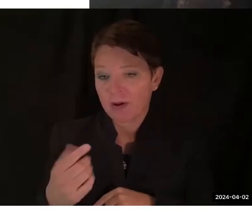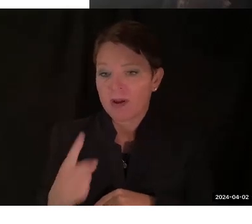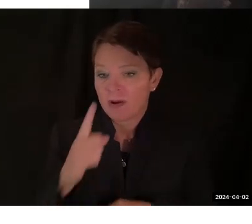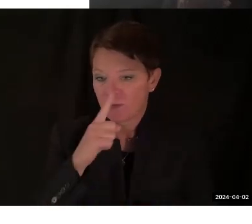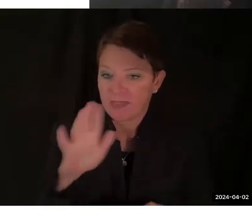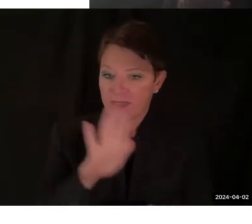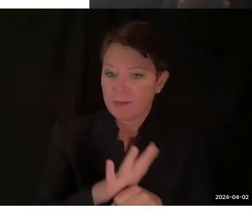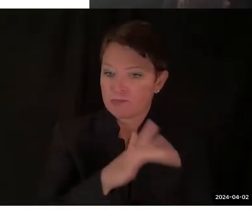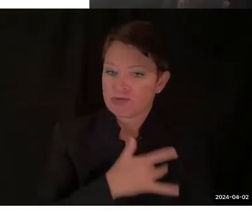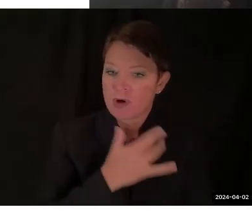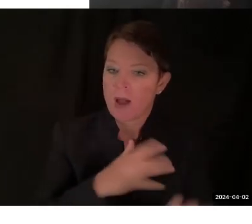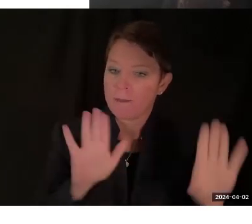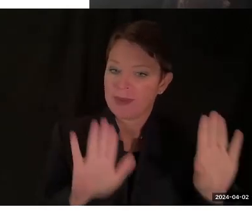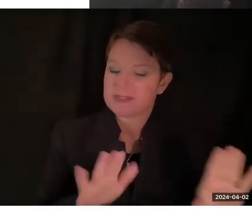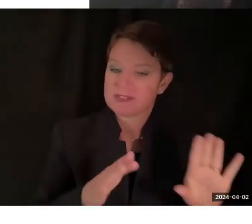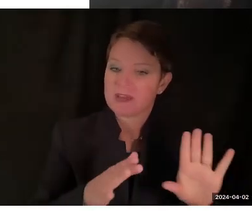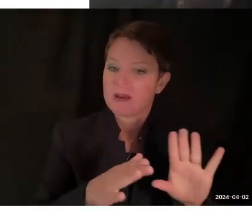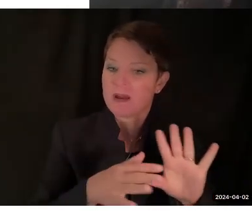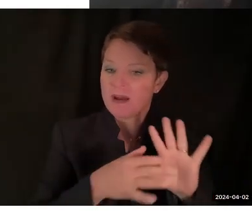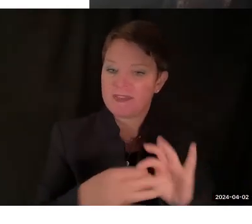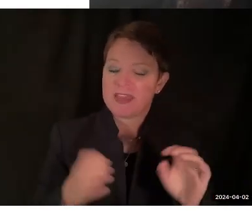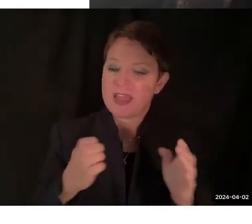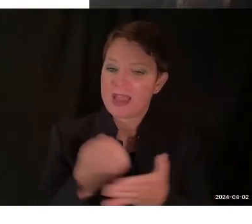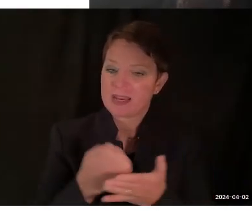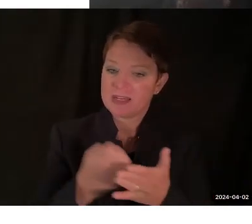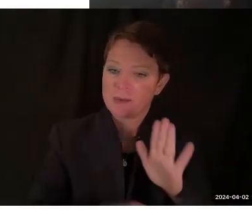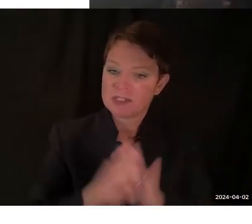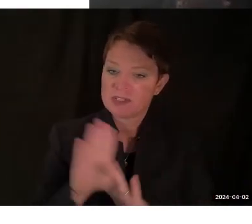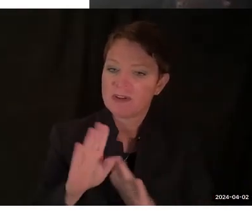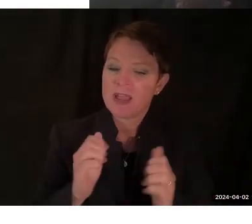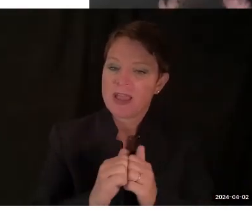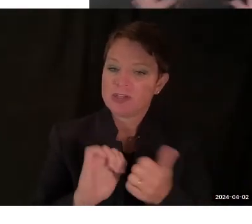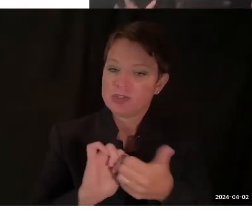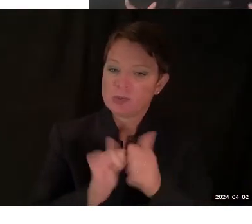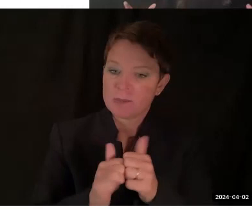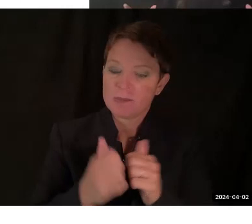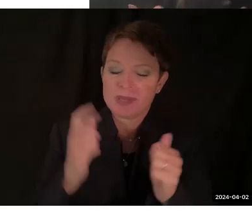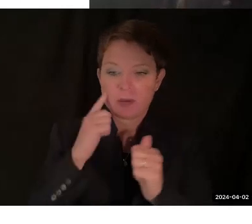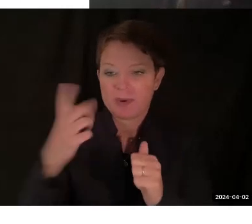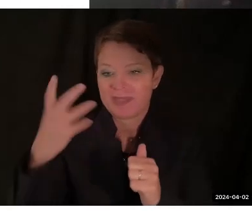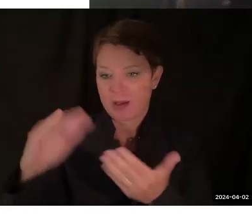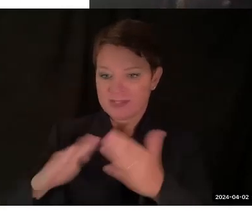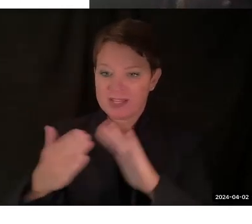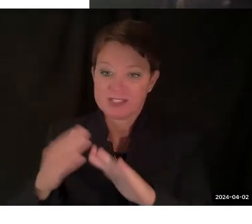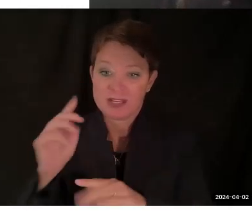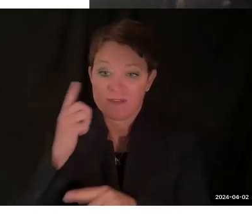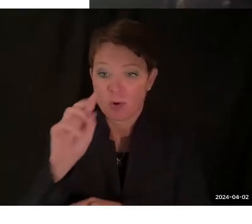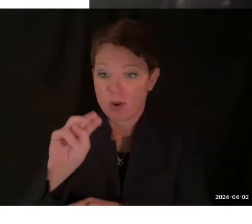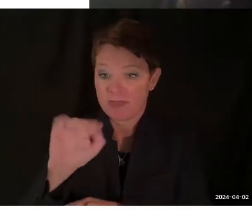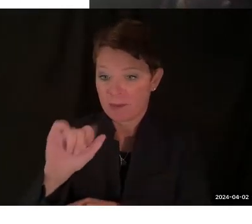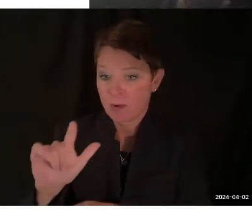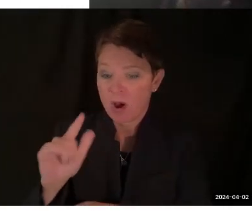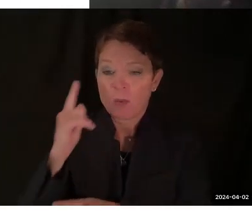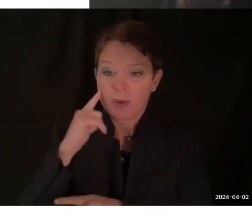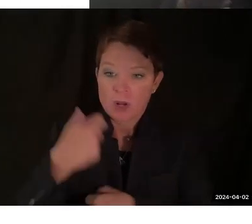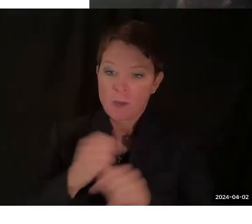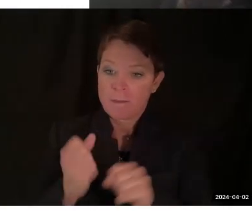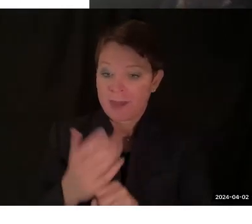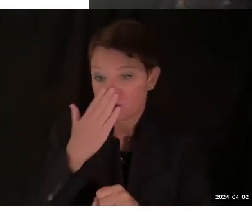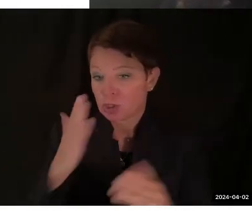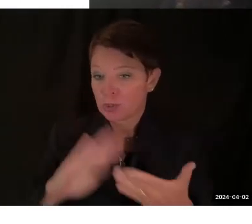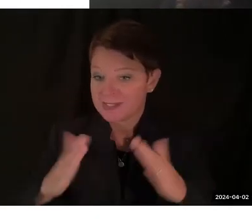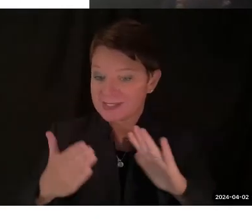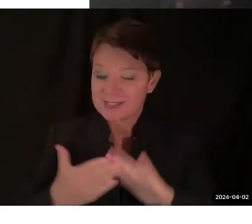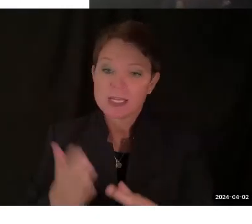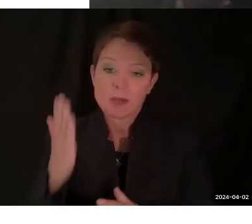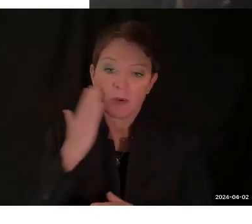of the associated economic development and to compete with the suburbs for that mall. And we now know better. We know what makes a good city. We know